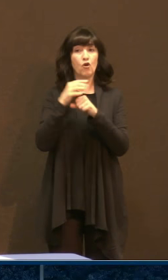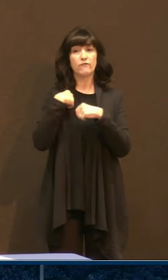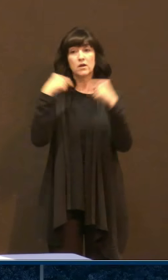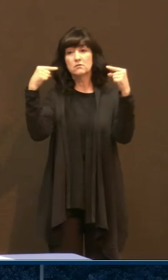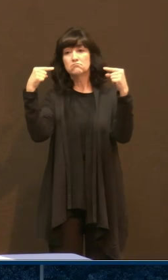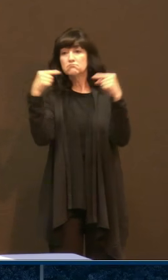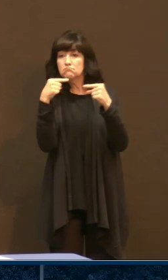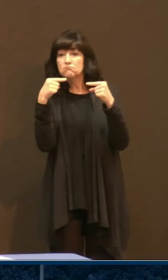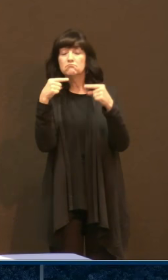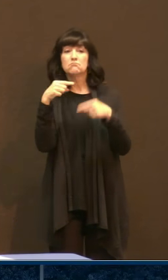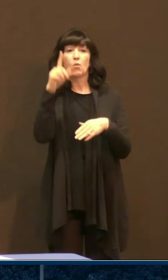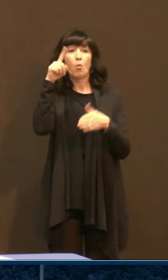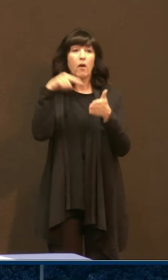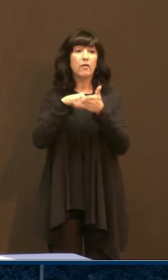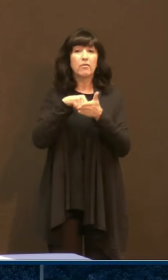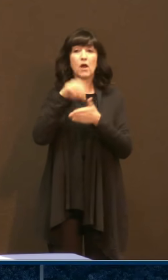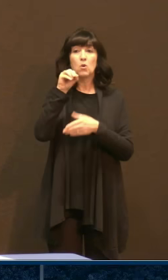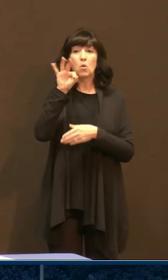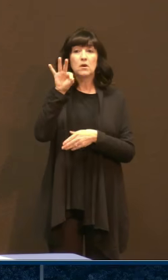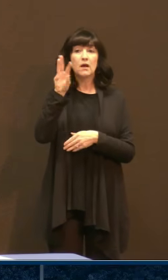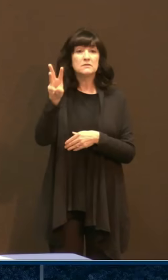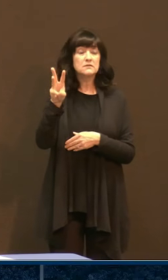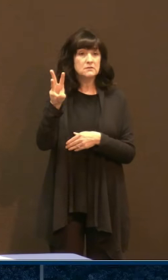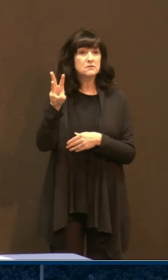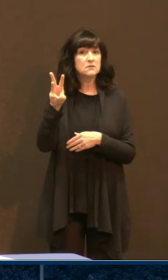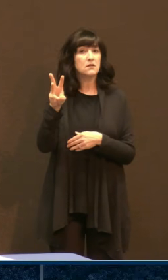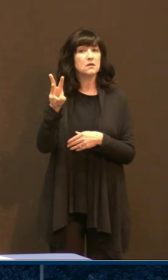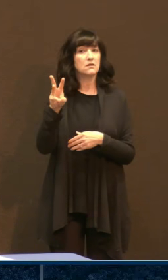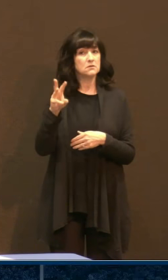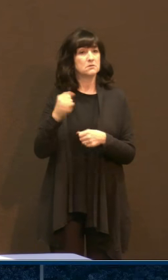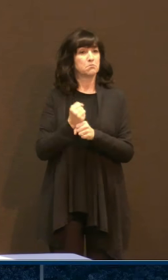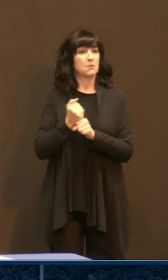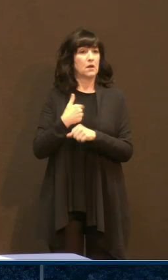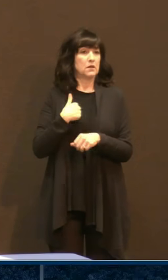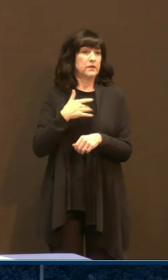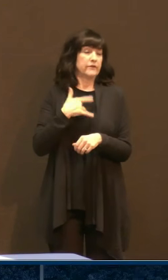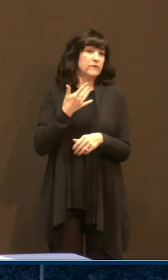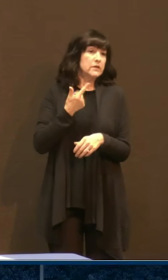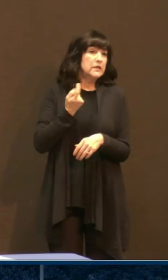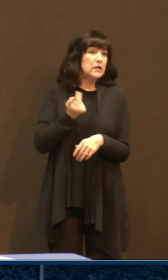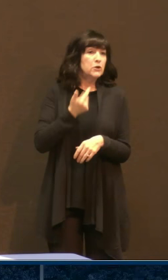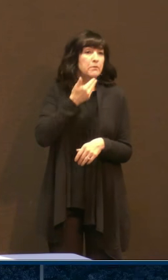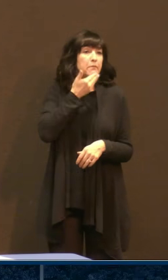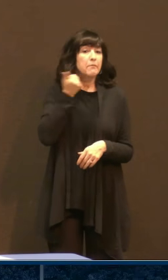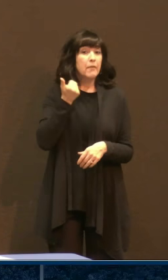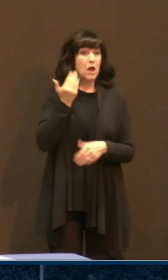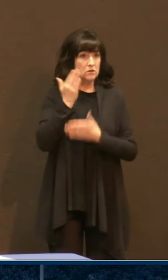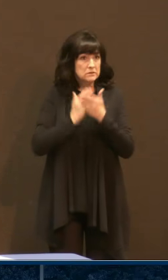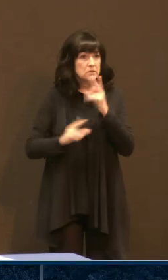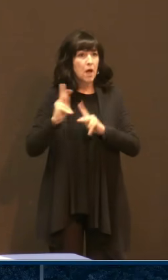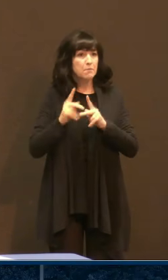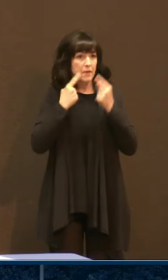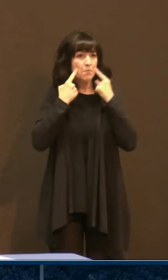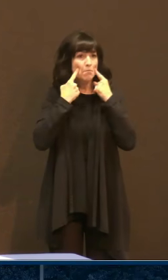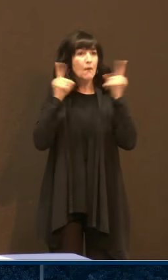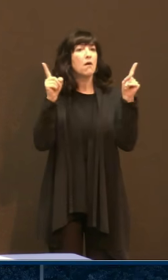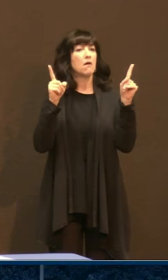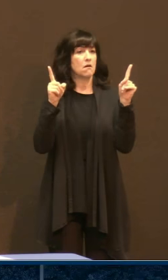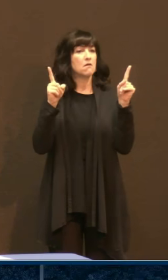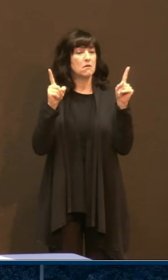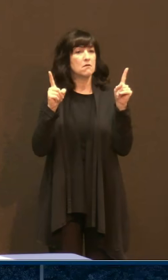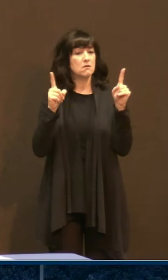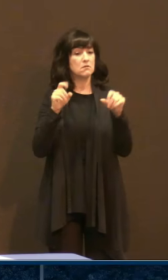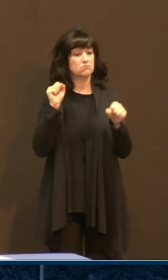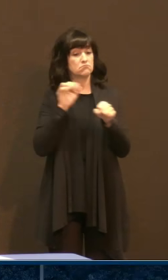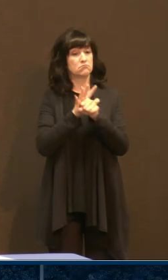me feel better about where we are. We have 337 hospitalizations, and AJ's going to talk about that, but we still feel